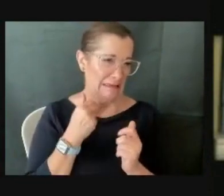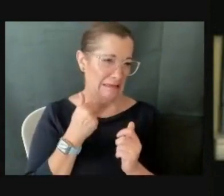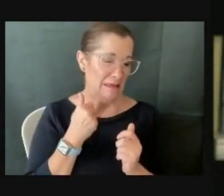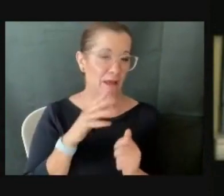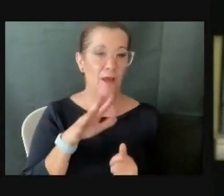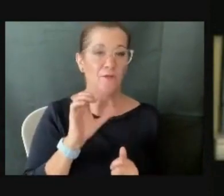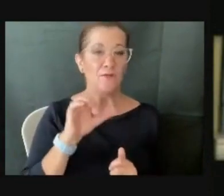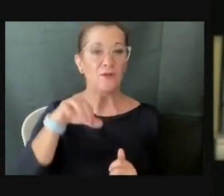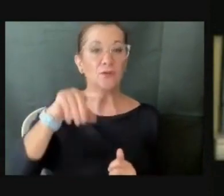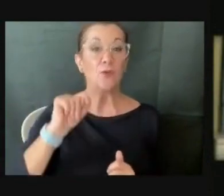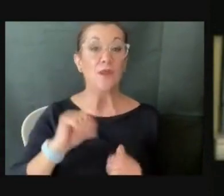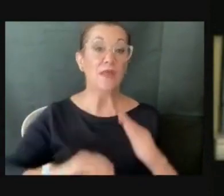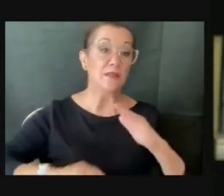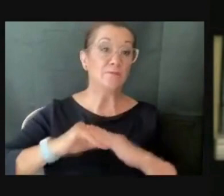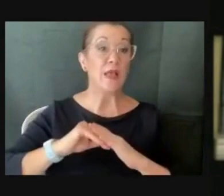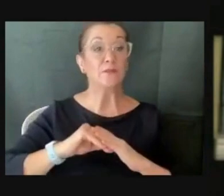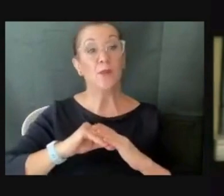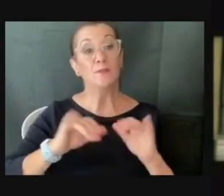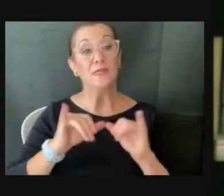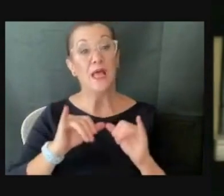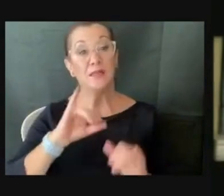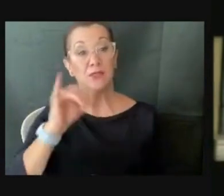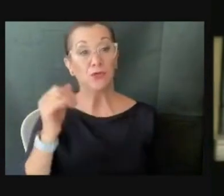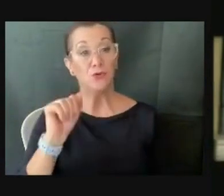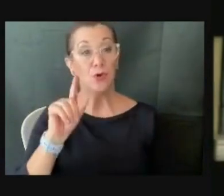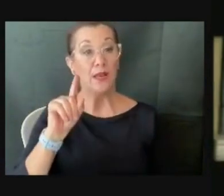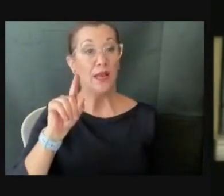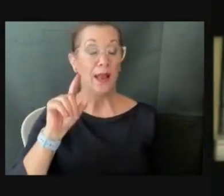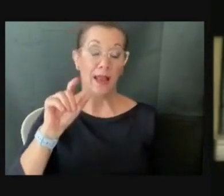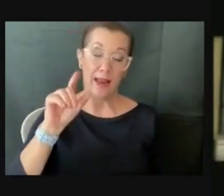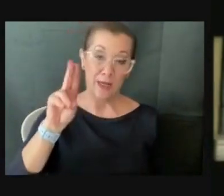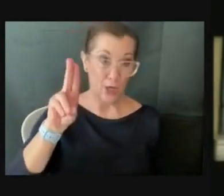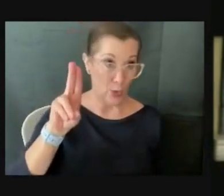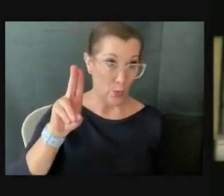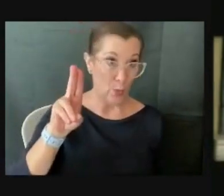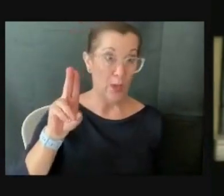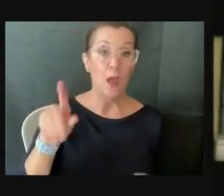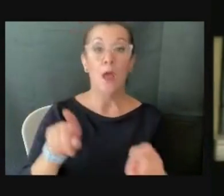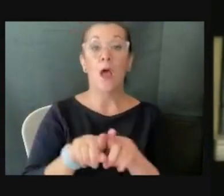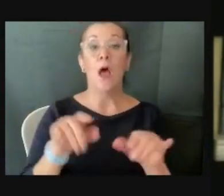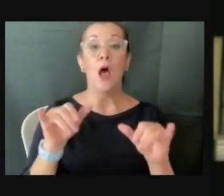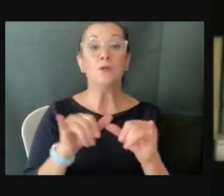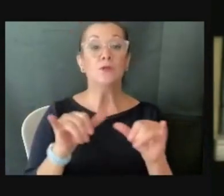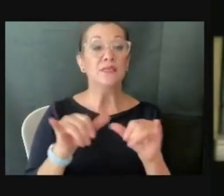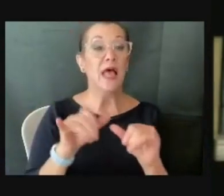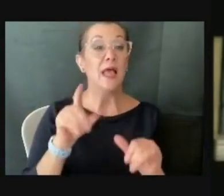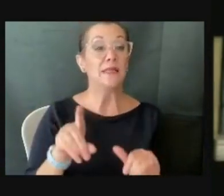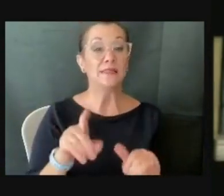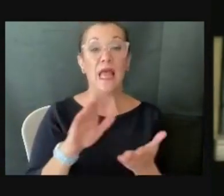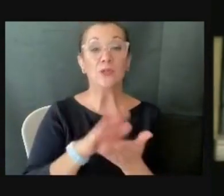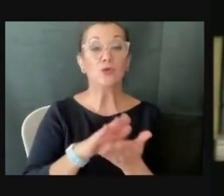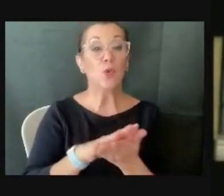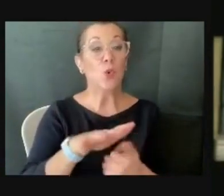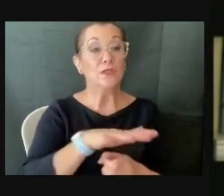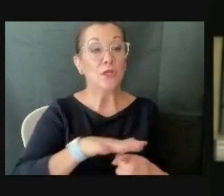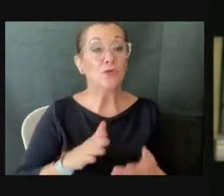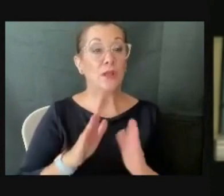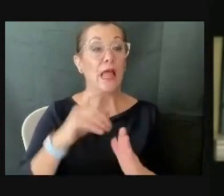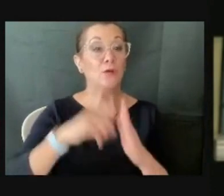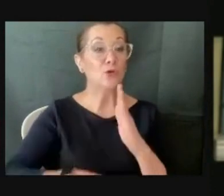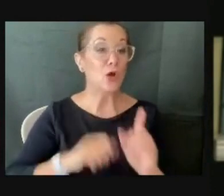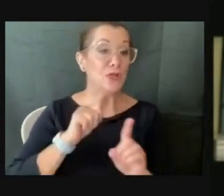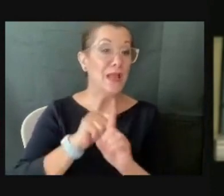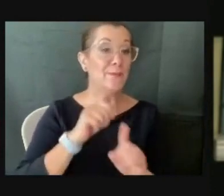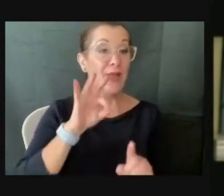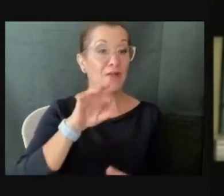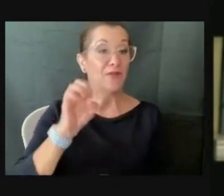is the maximum size junior ADU, as I discussed. This is also the size at which school districts are allowed to charge impact fees